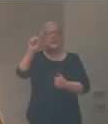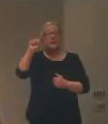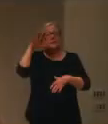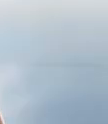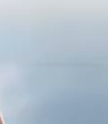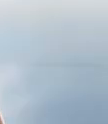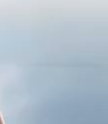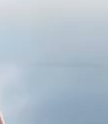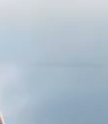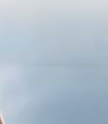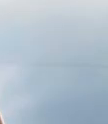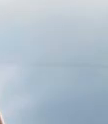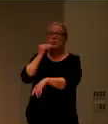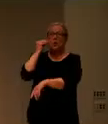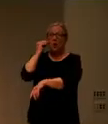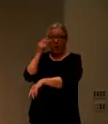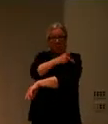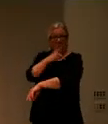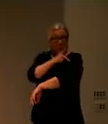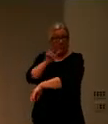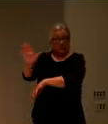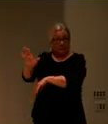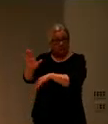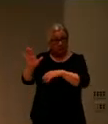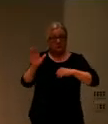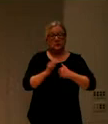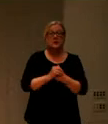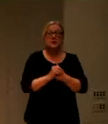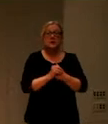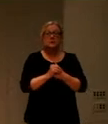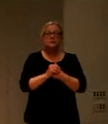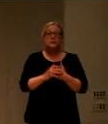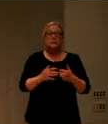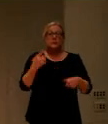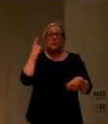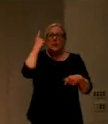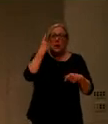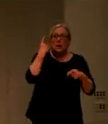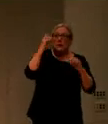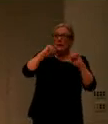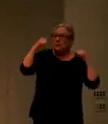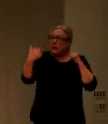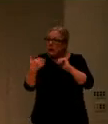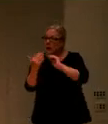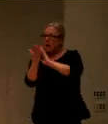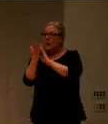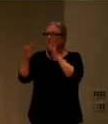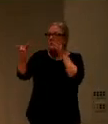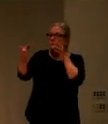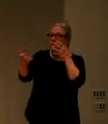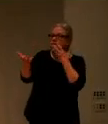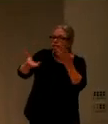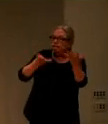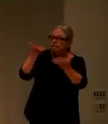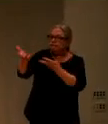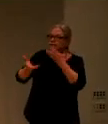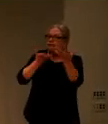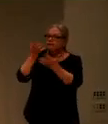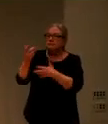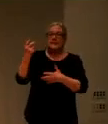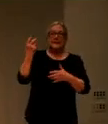How can we use their experience of being in the community, interacting directly, potentially seeing ways that they can